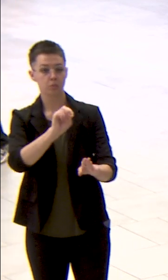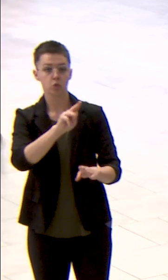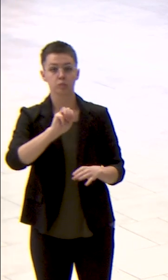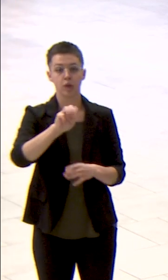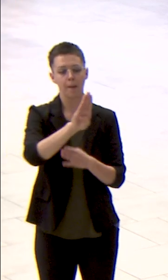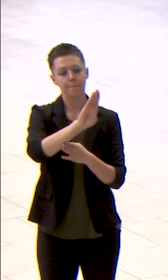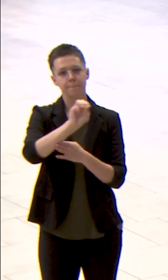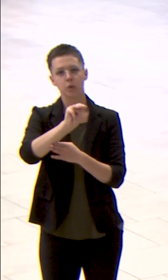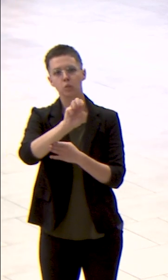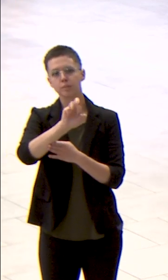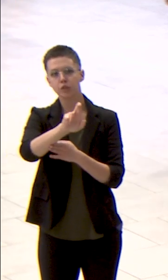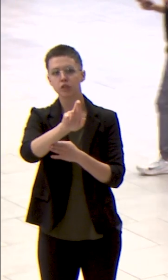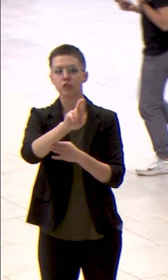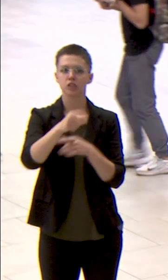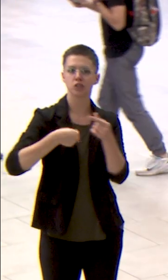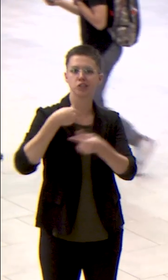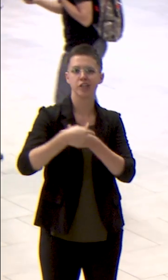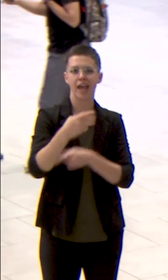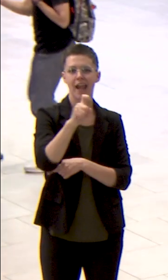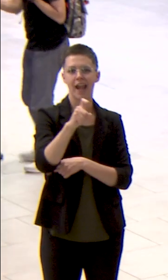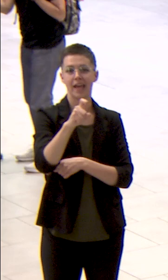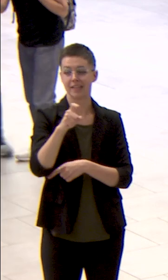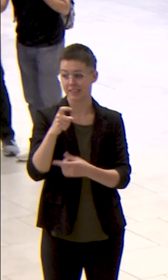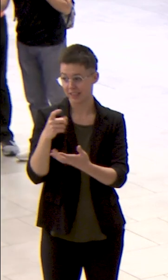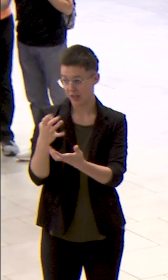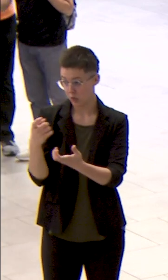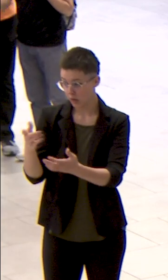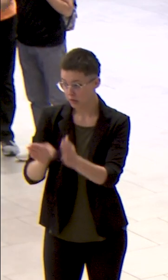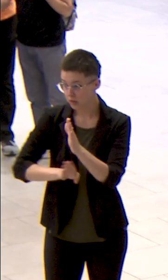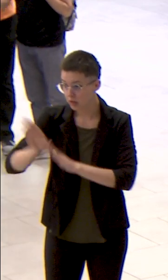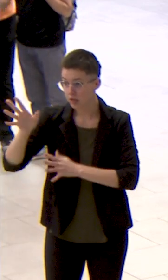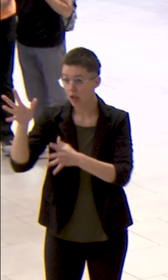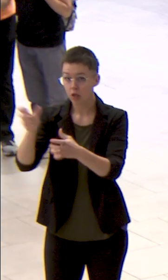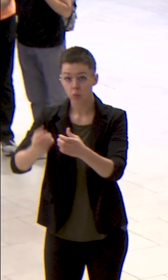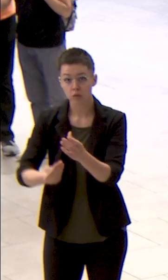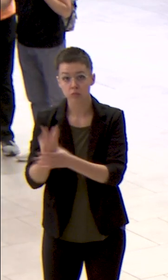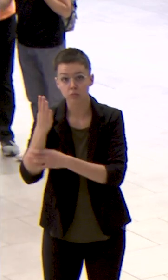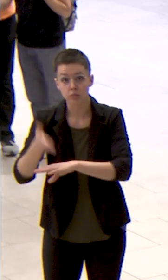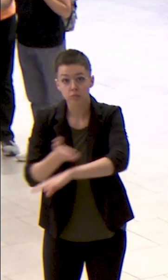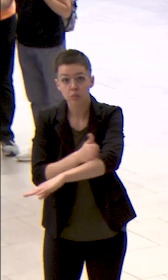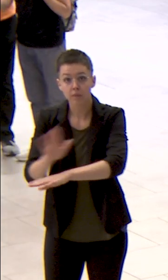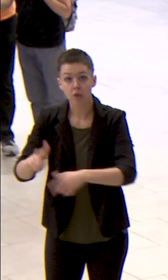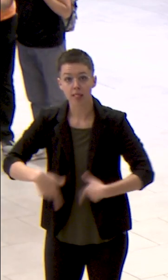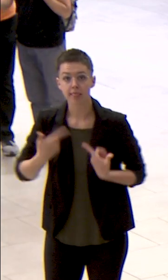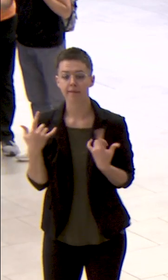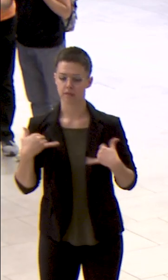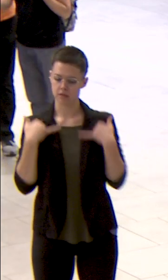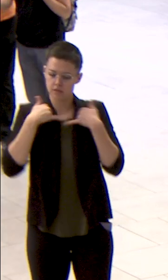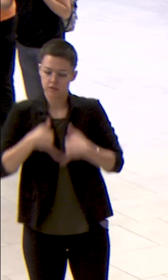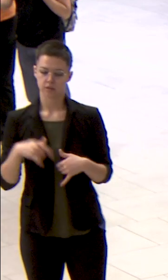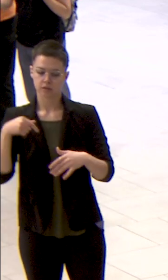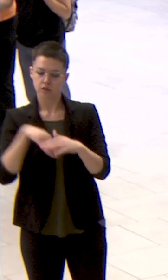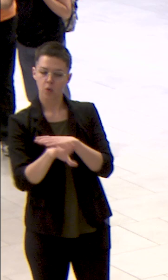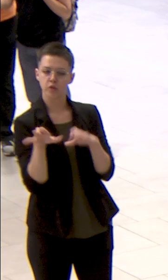generation would tell these young people, you want to accelerate, you want to get, you know, better in life, put on a suit and go in and do this thing